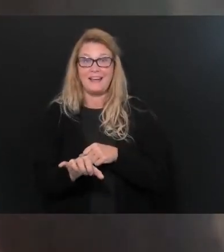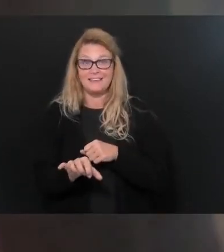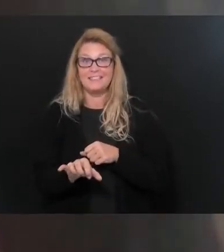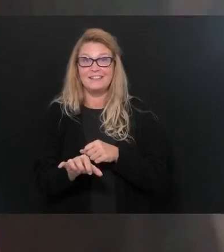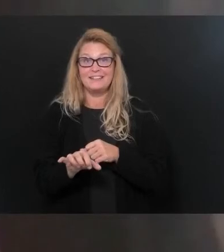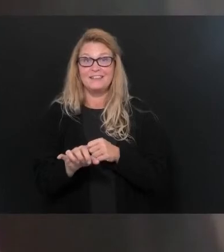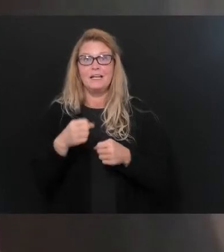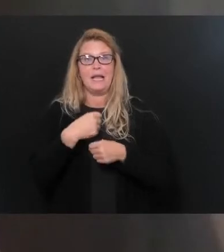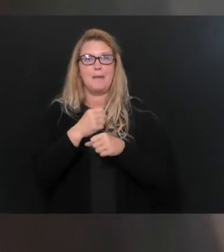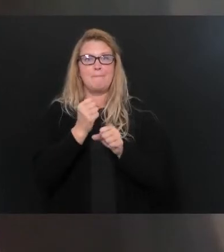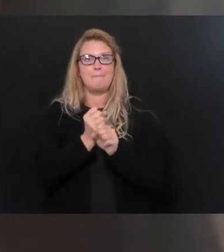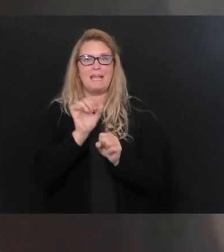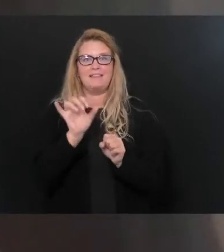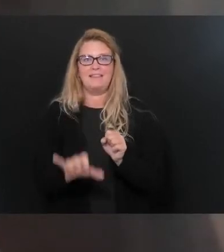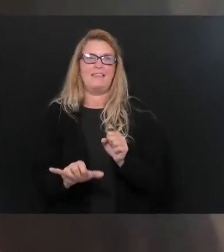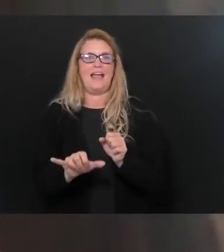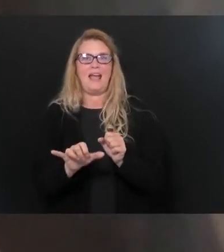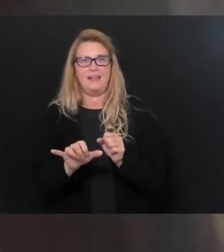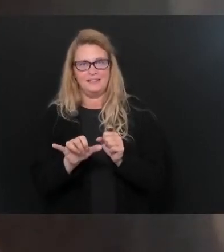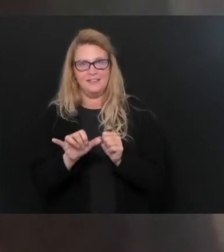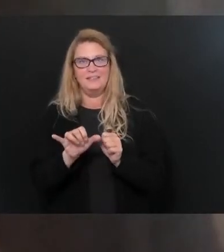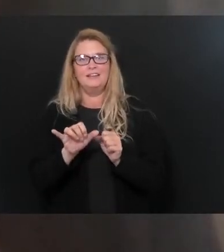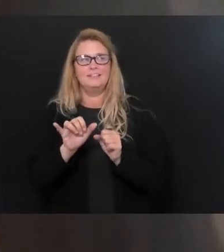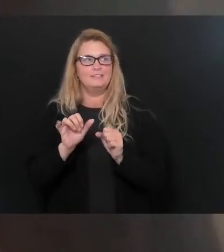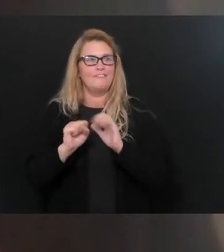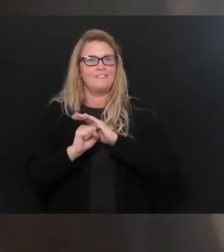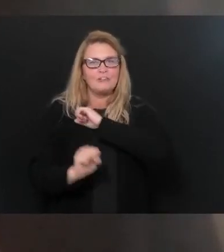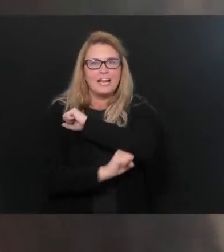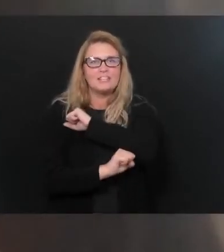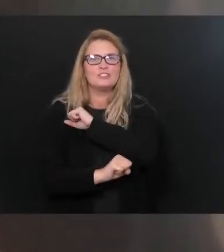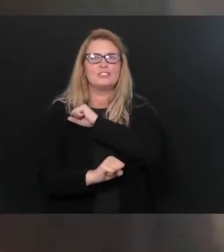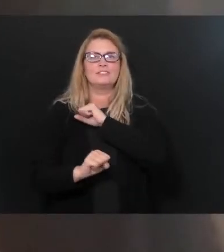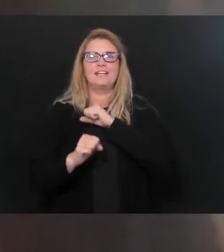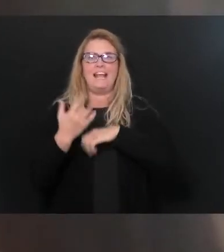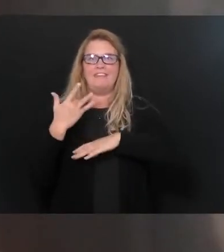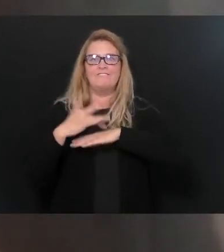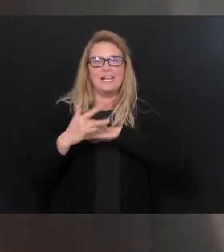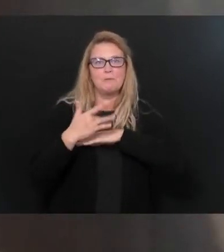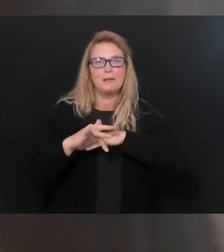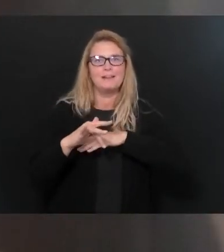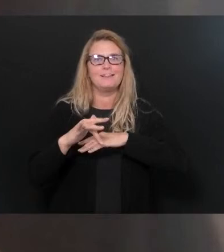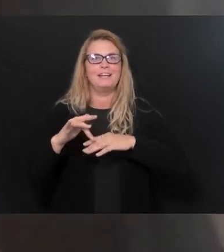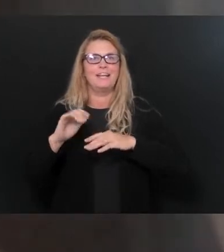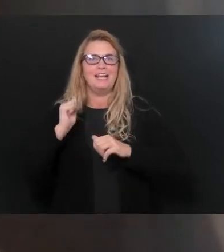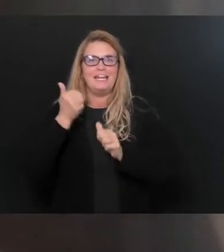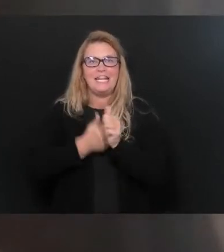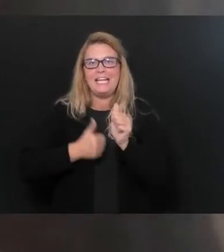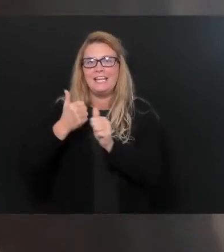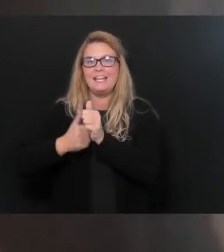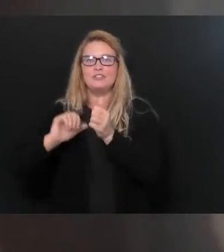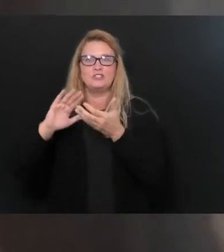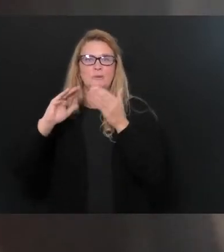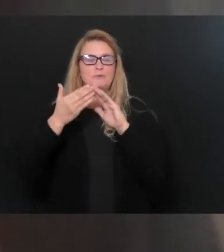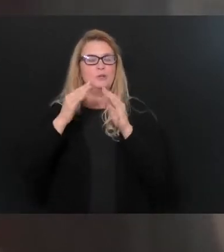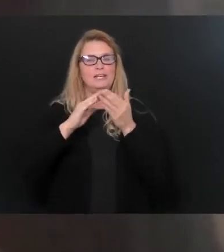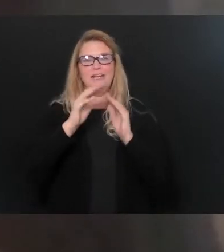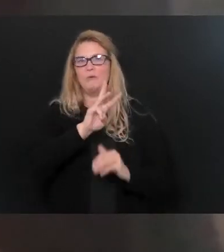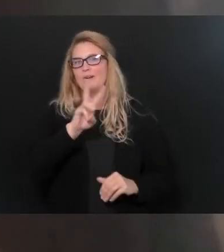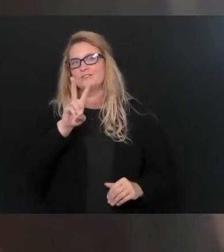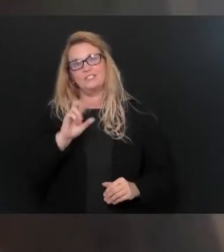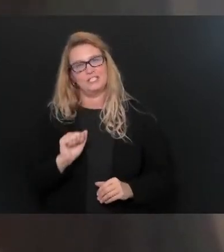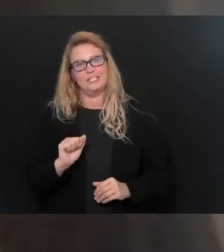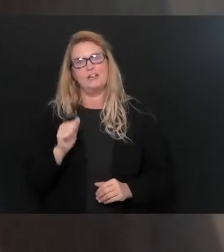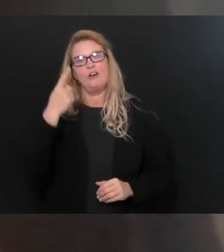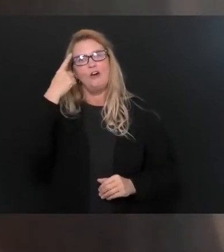that structure, that foundation, that availability in every community in West Virginia for